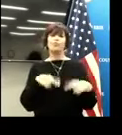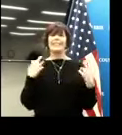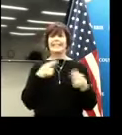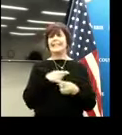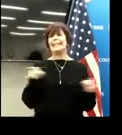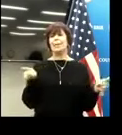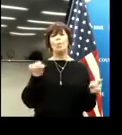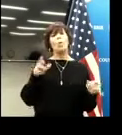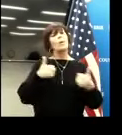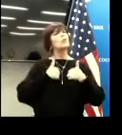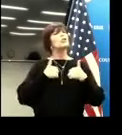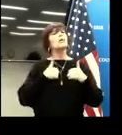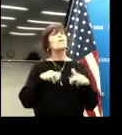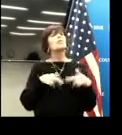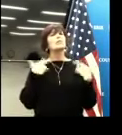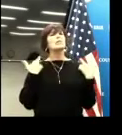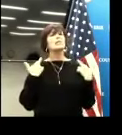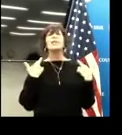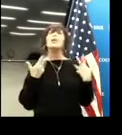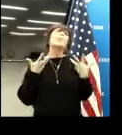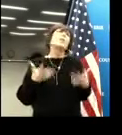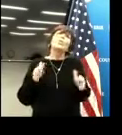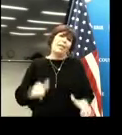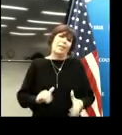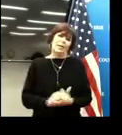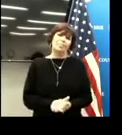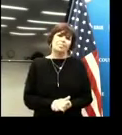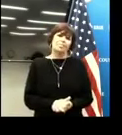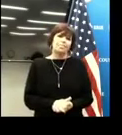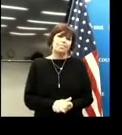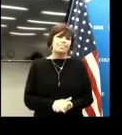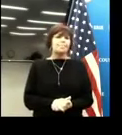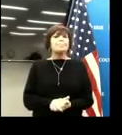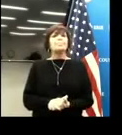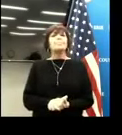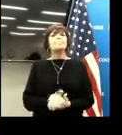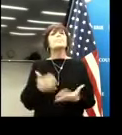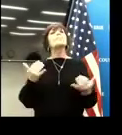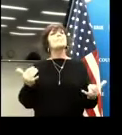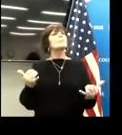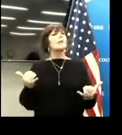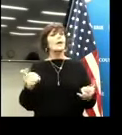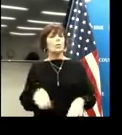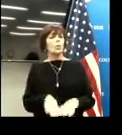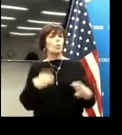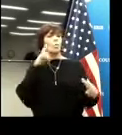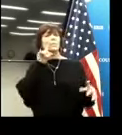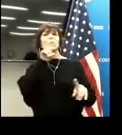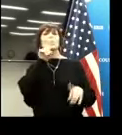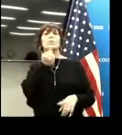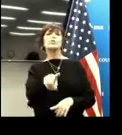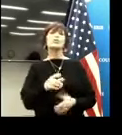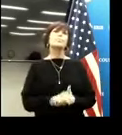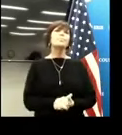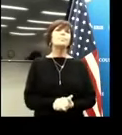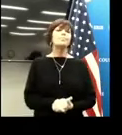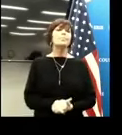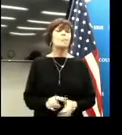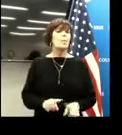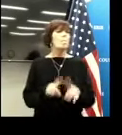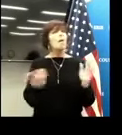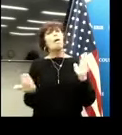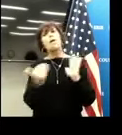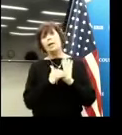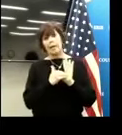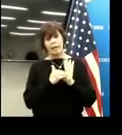or yourself at risk, and nobody wants to do that. So I will now open it up to questions from the media, but once